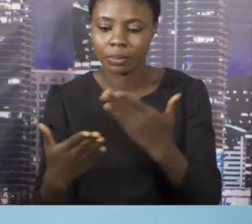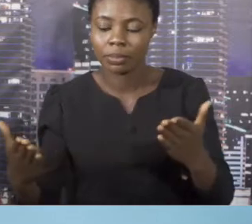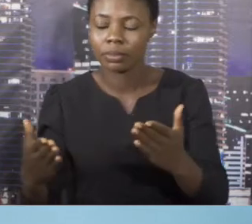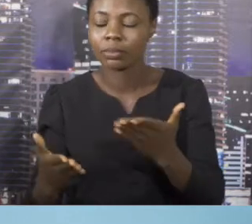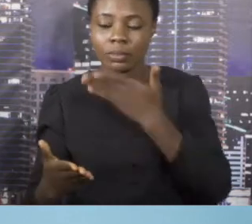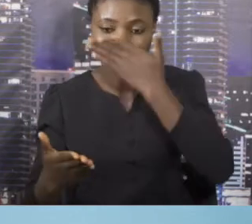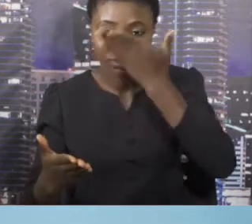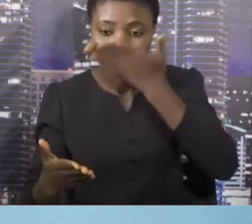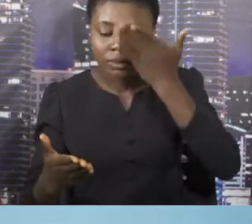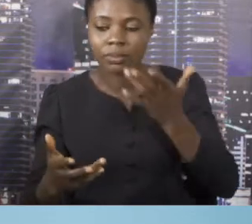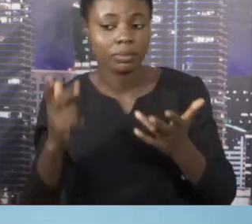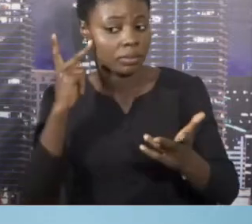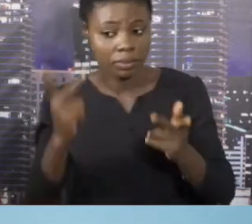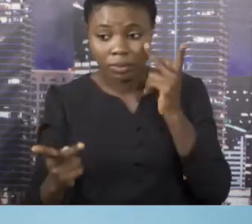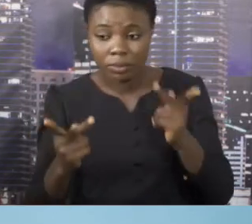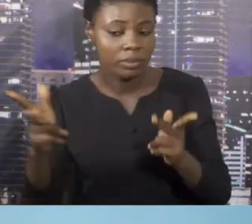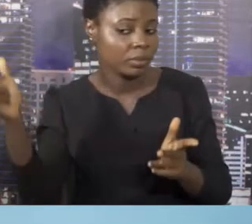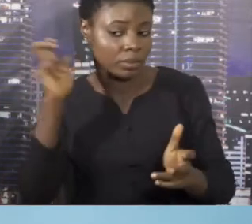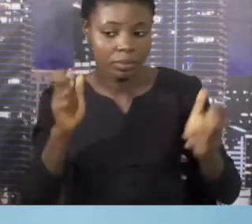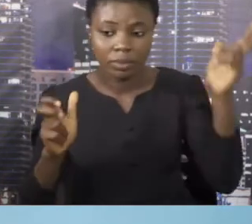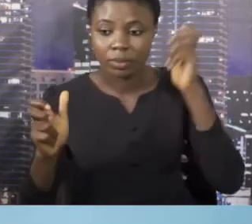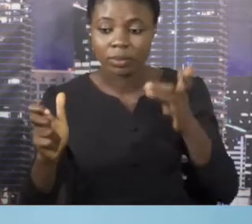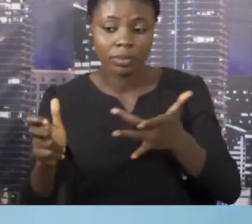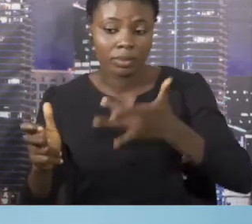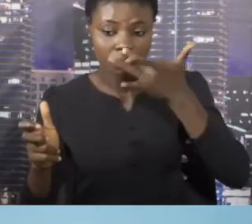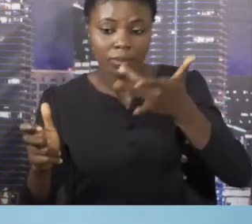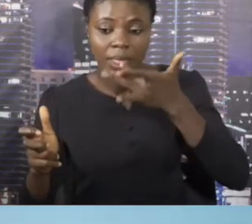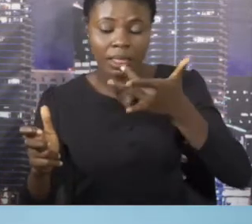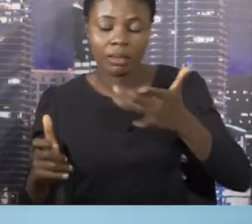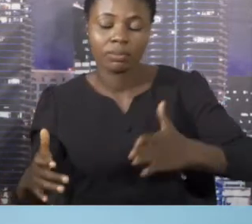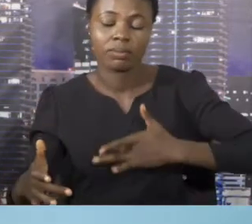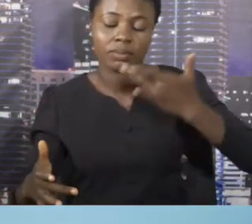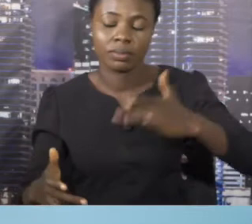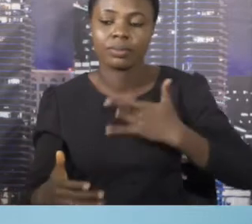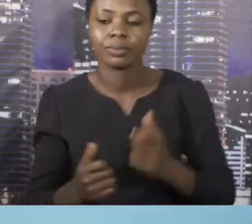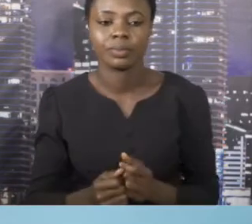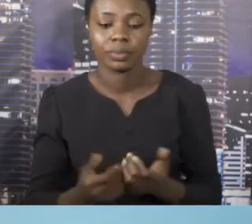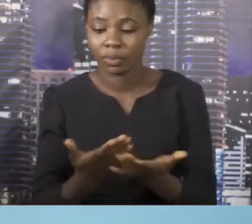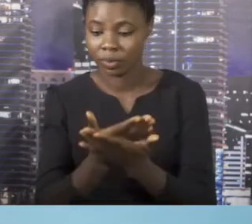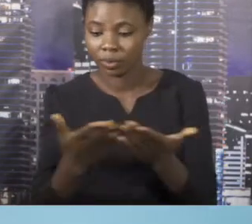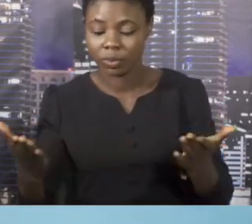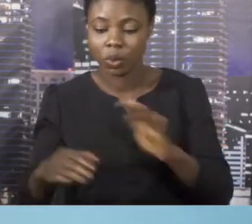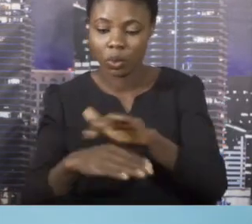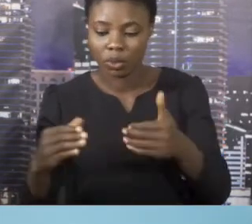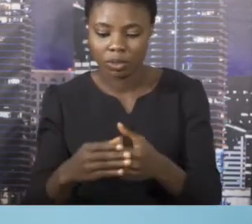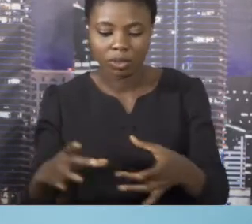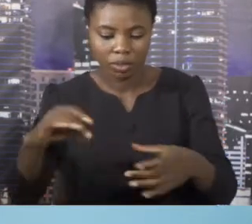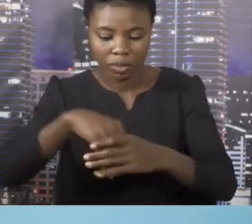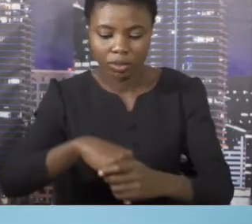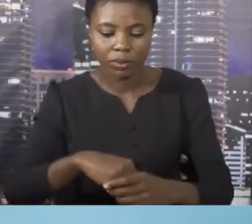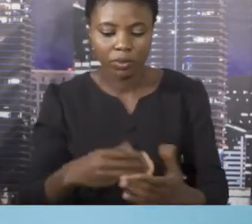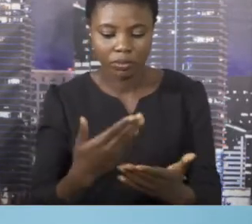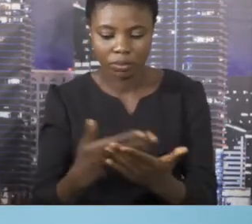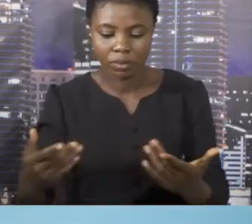you. As you can see all this is just a combination of things I worked out with myself. These are not the